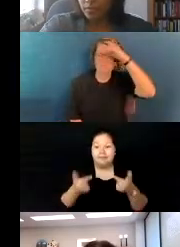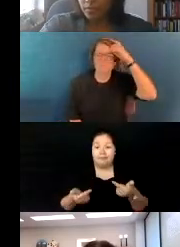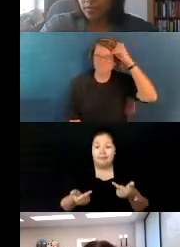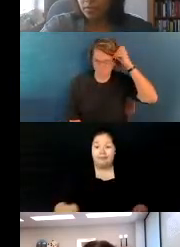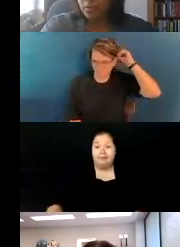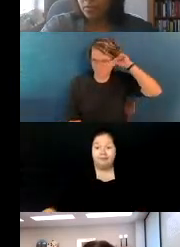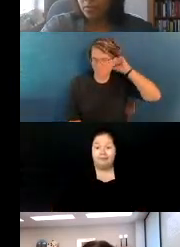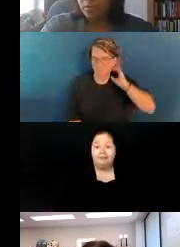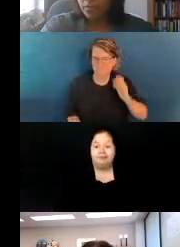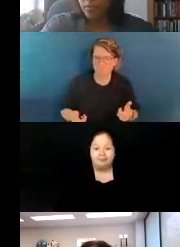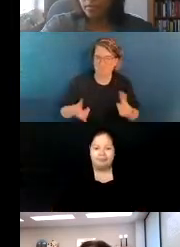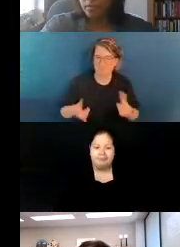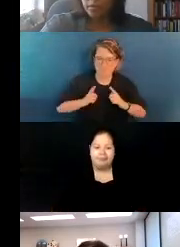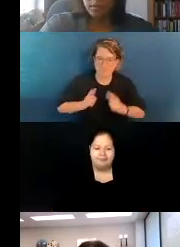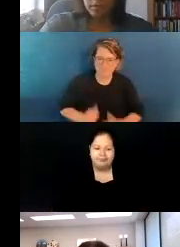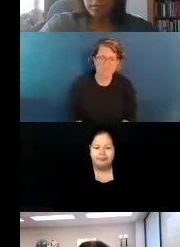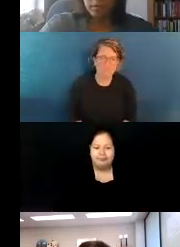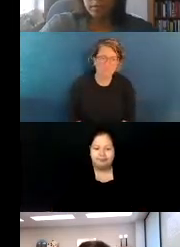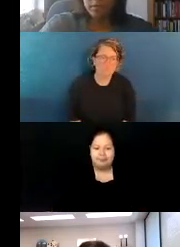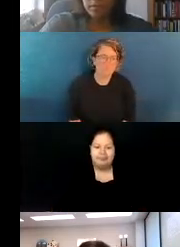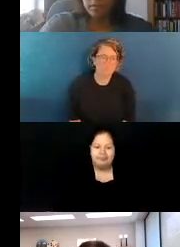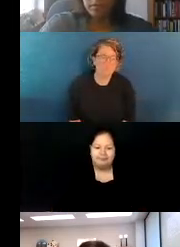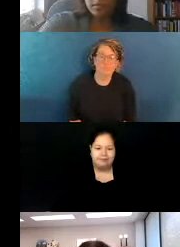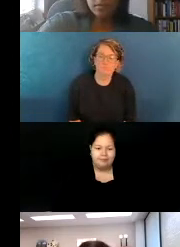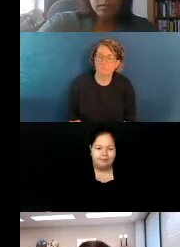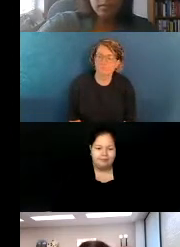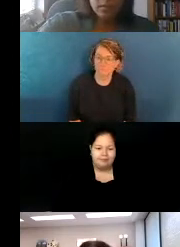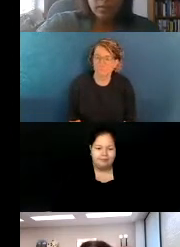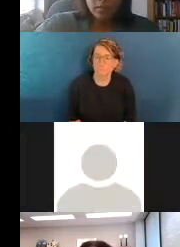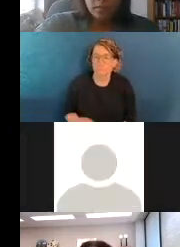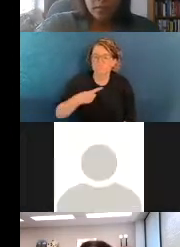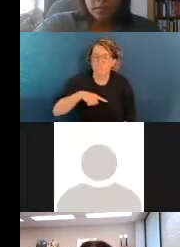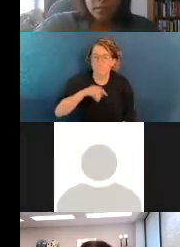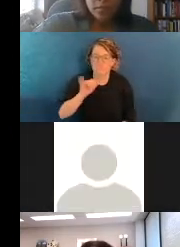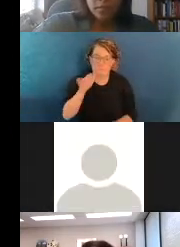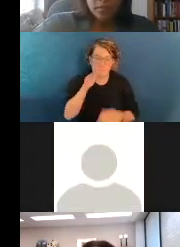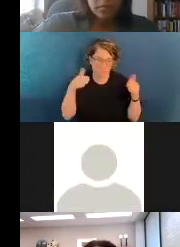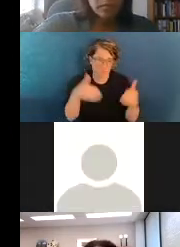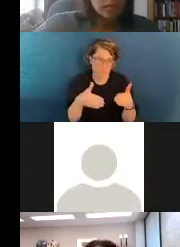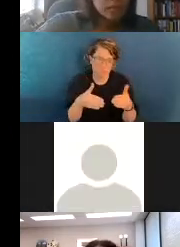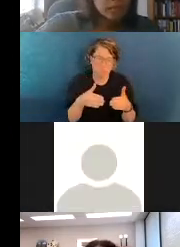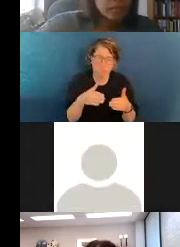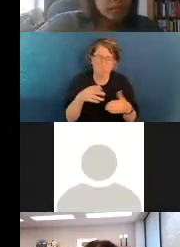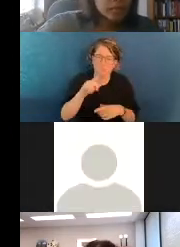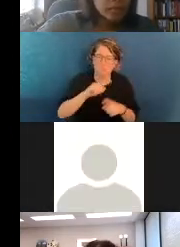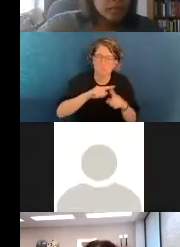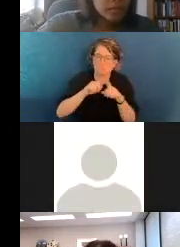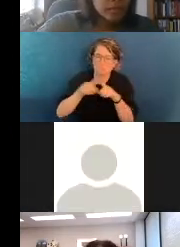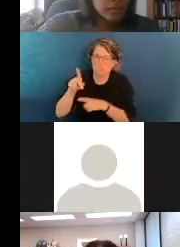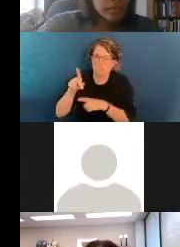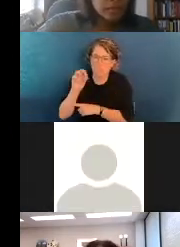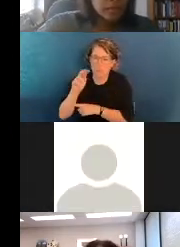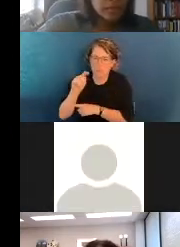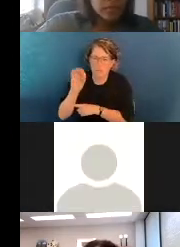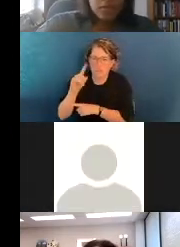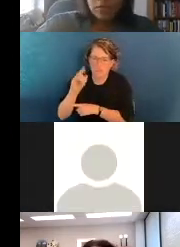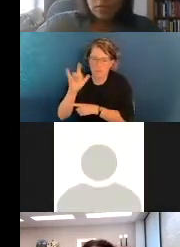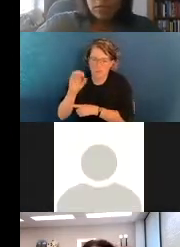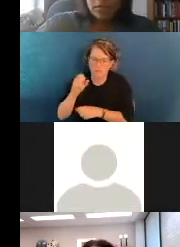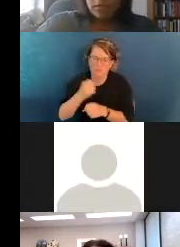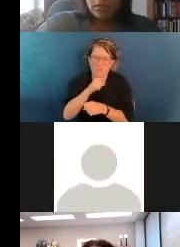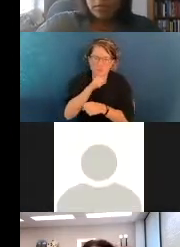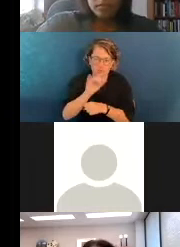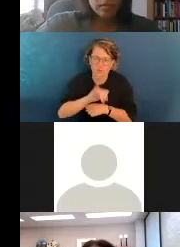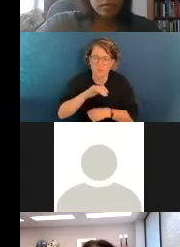Another piece we're working to engage all portfolios to ensure that recommendations from the report are